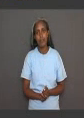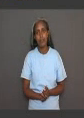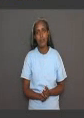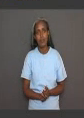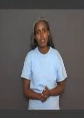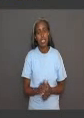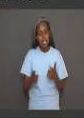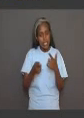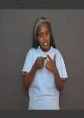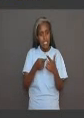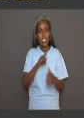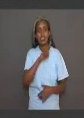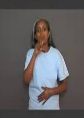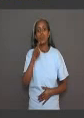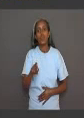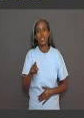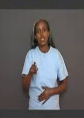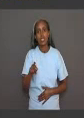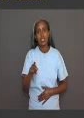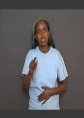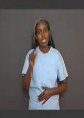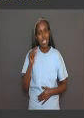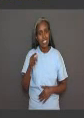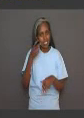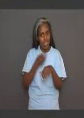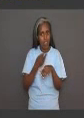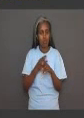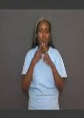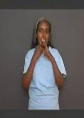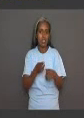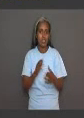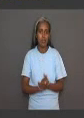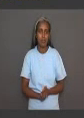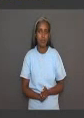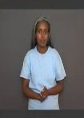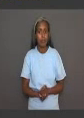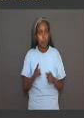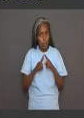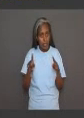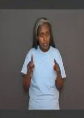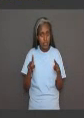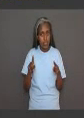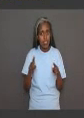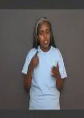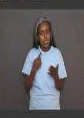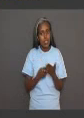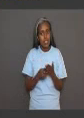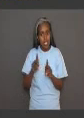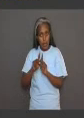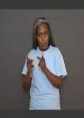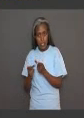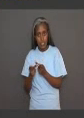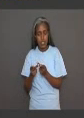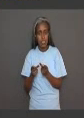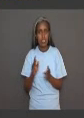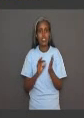The second question is a little harder to answer, but it appears